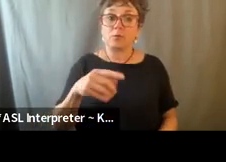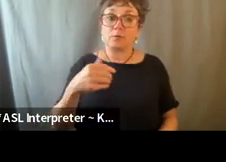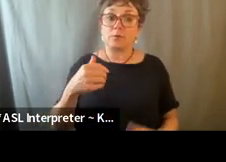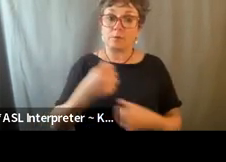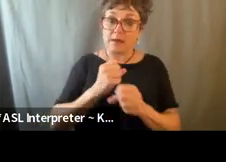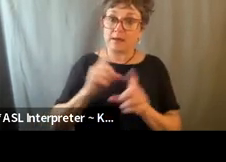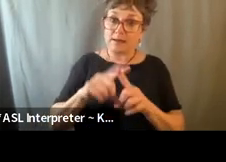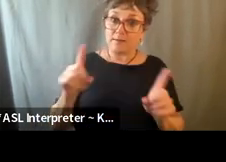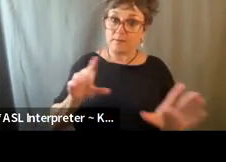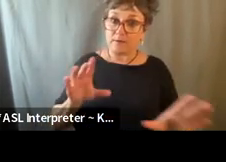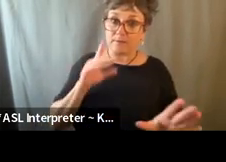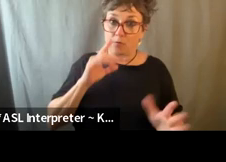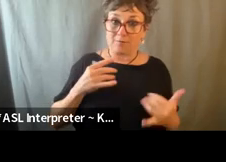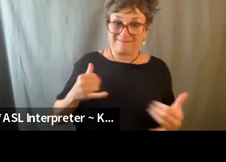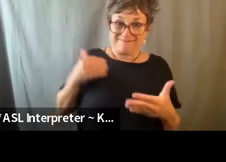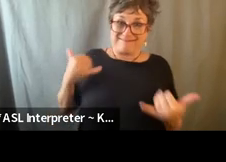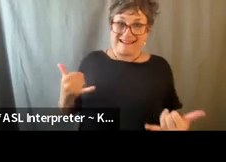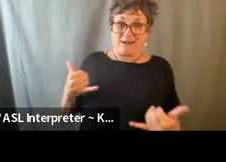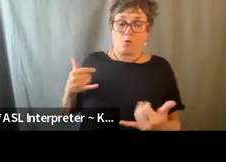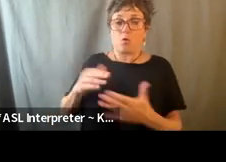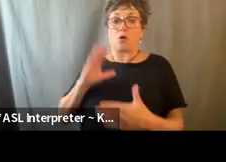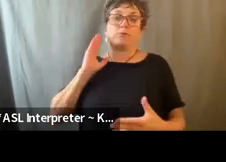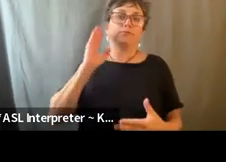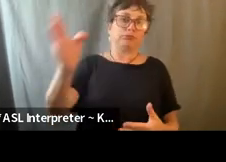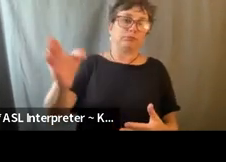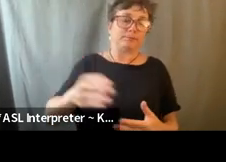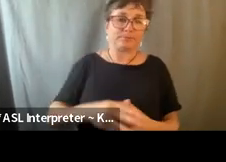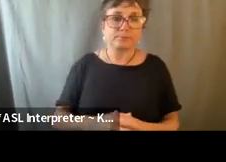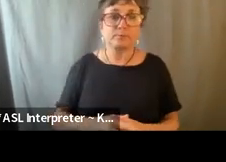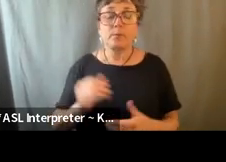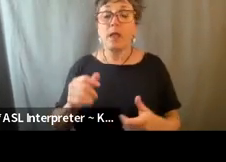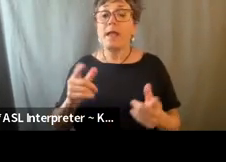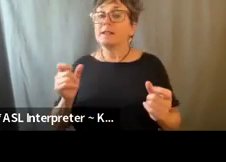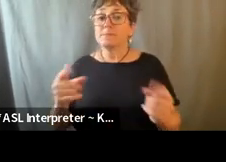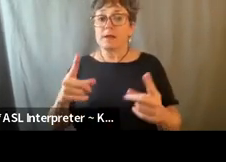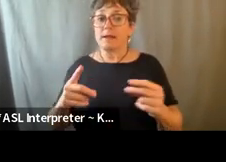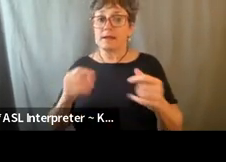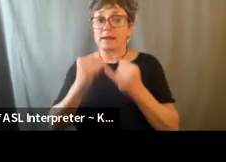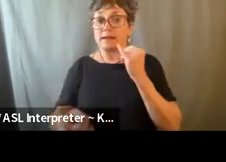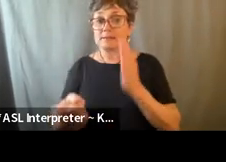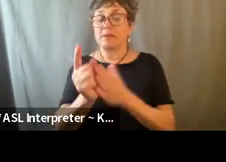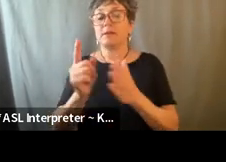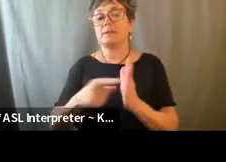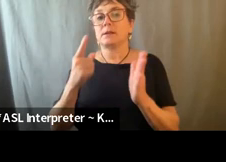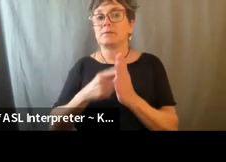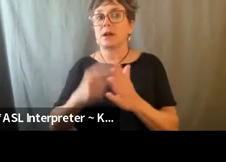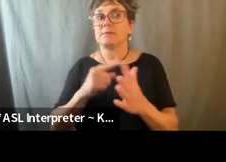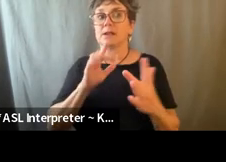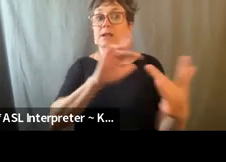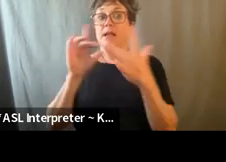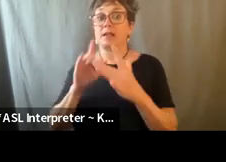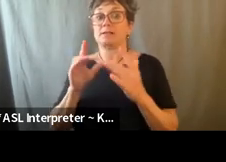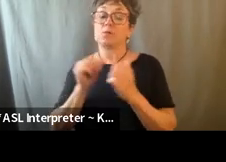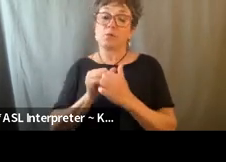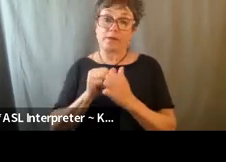once again, that spontaneity can really reach a lot more people because you're jumping on some of those more, not only current